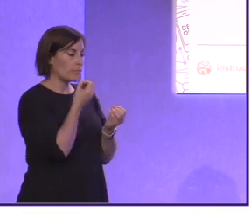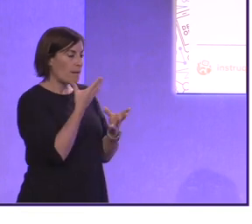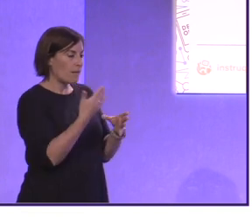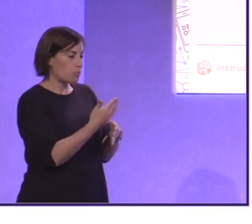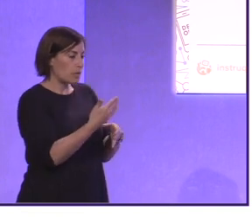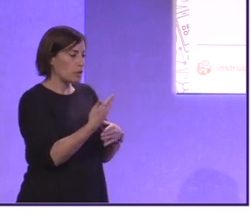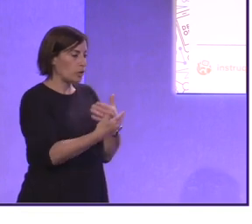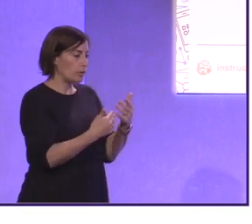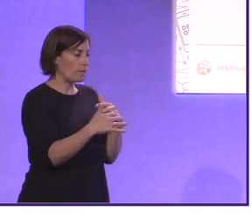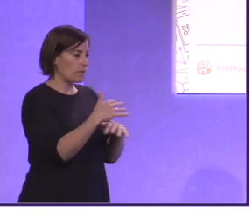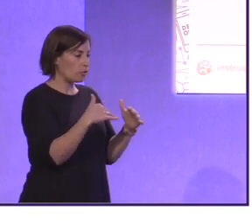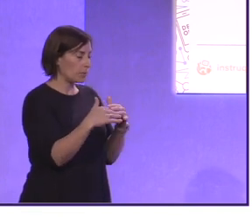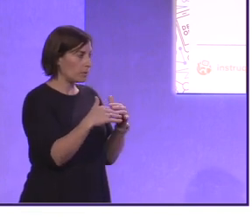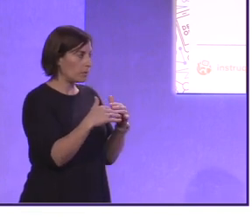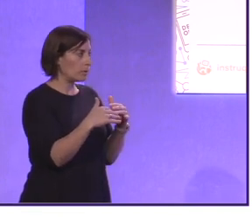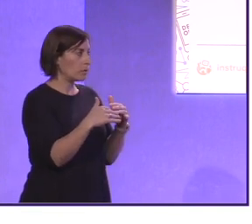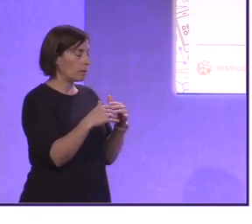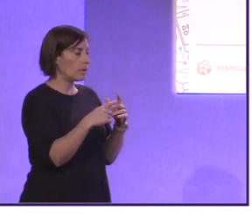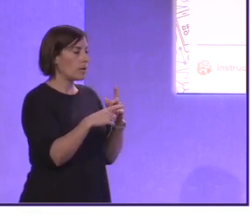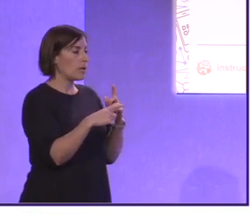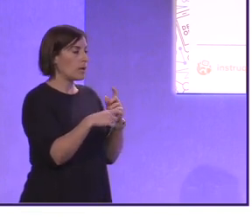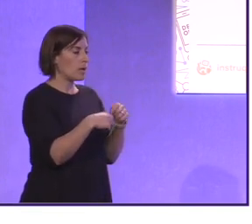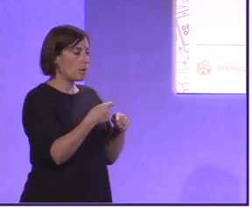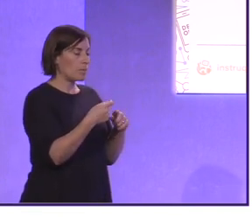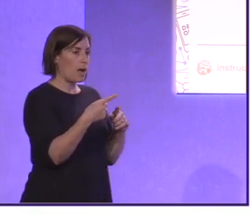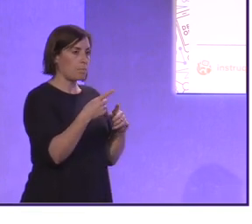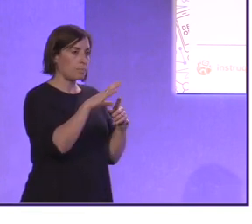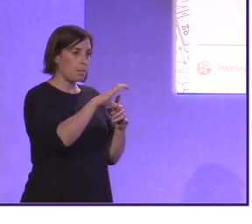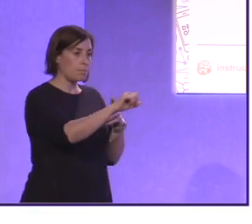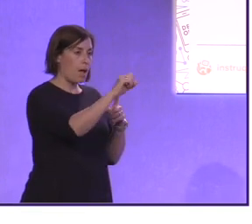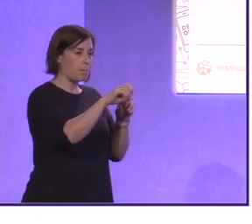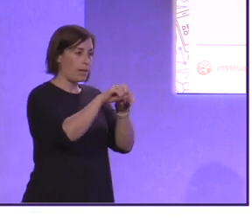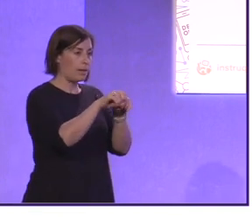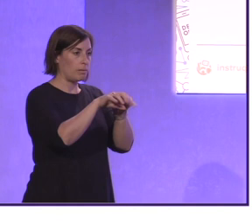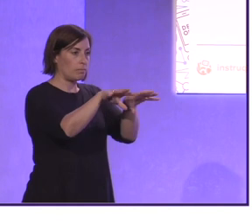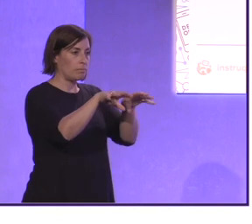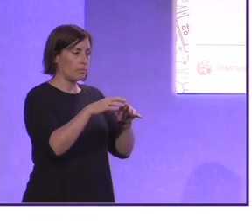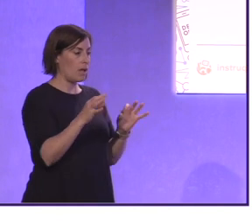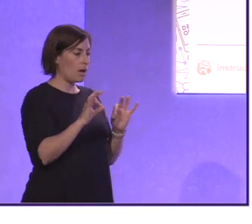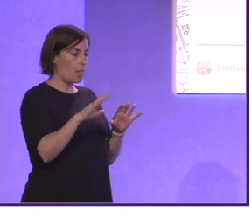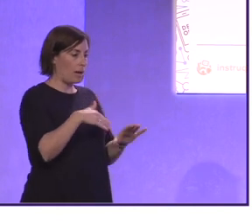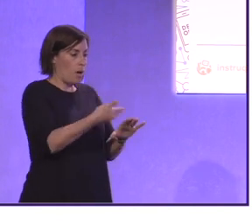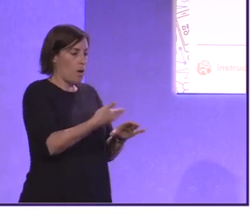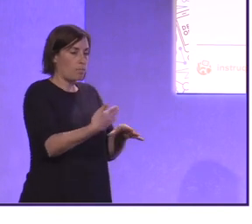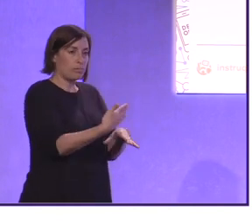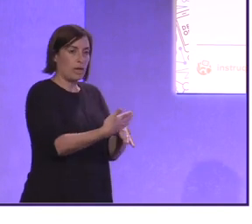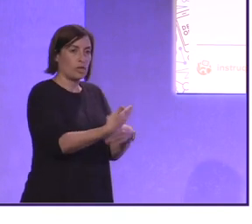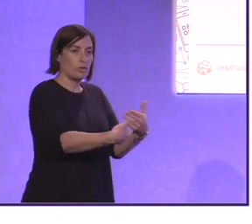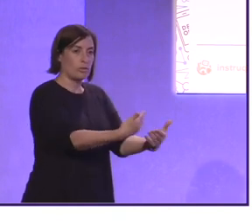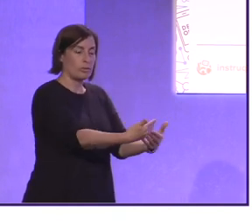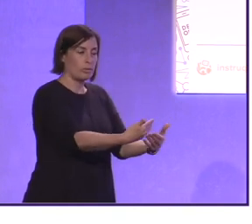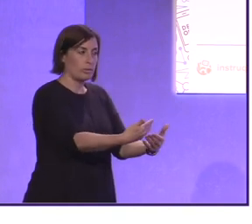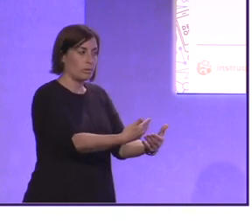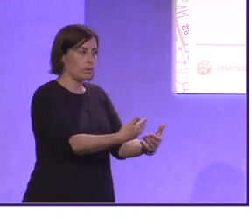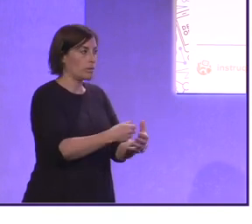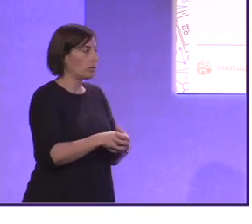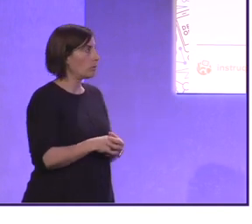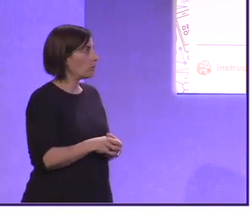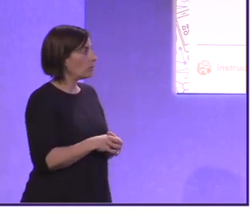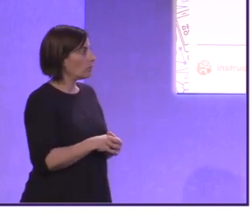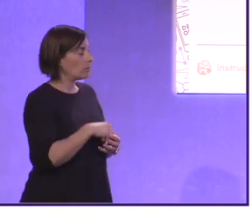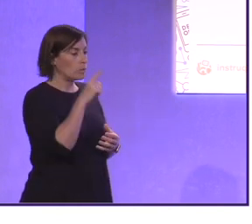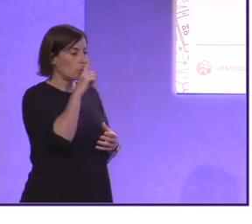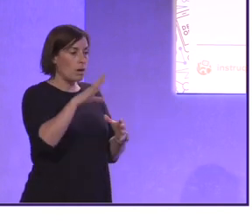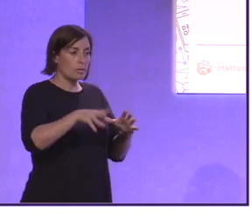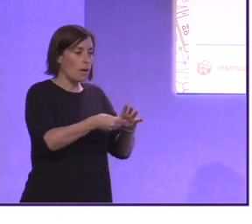but your upstream pipeline isn't really well in place, you have nothing to put on that environment, or you can't get something onto that